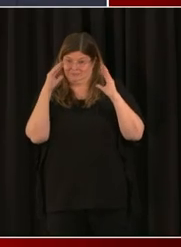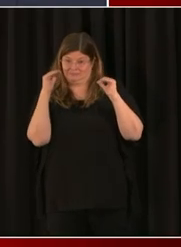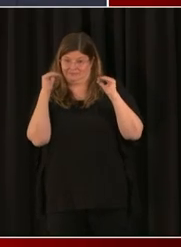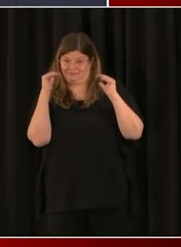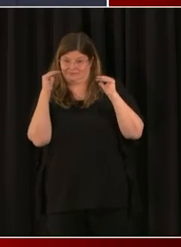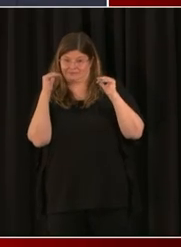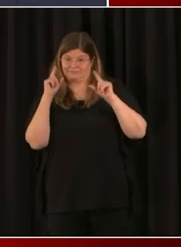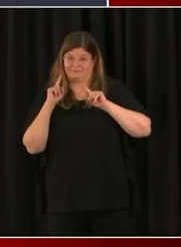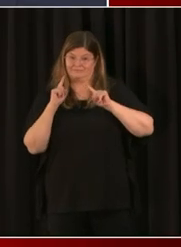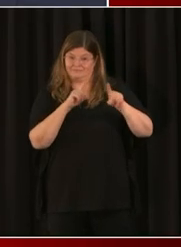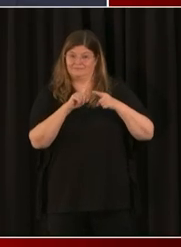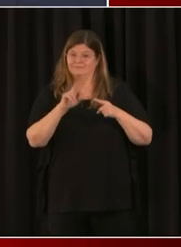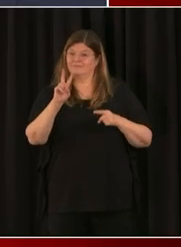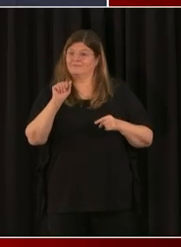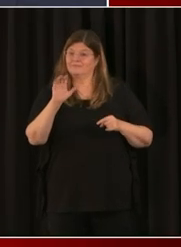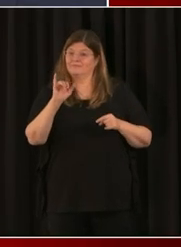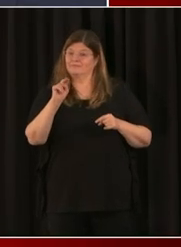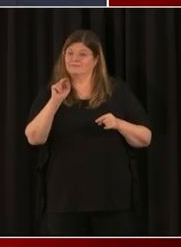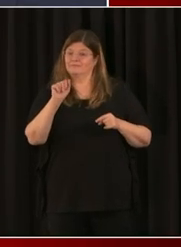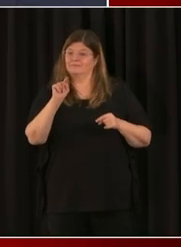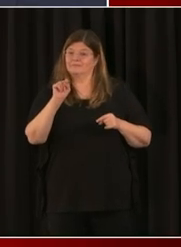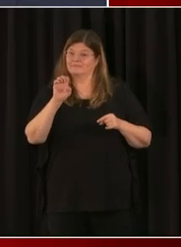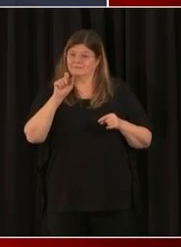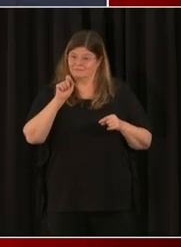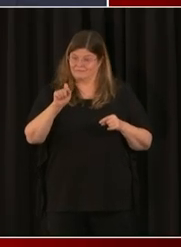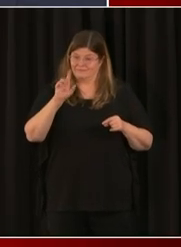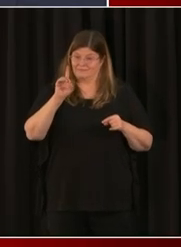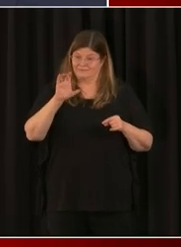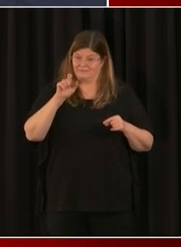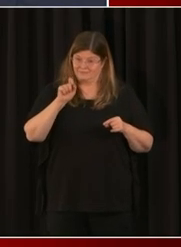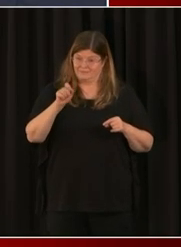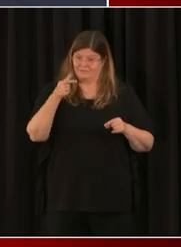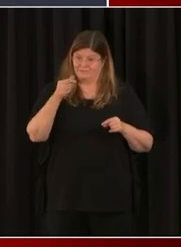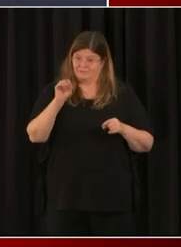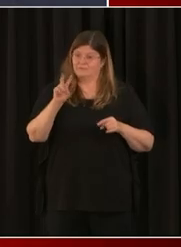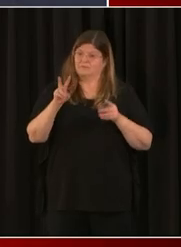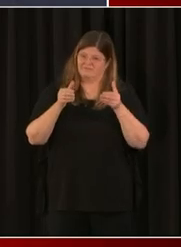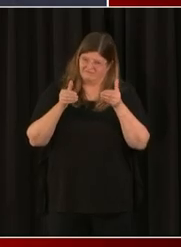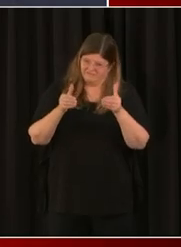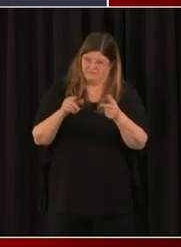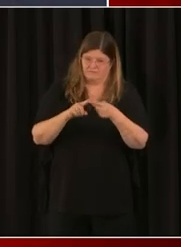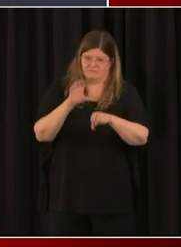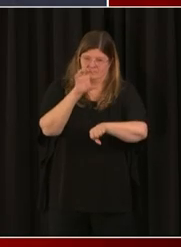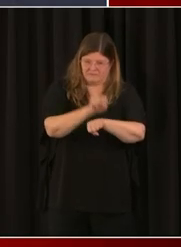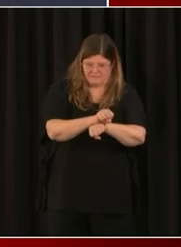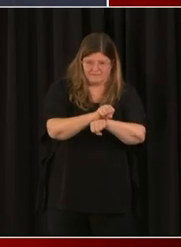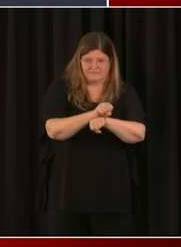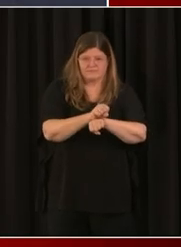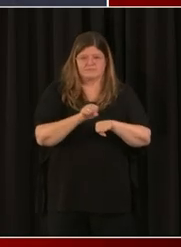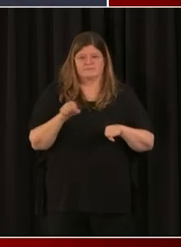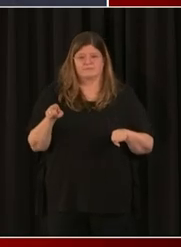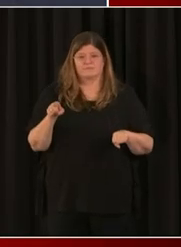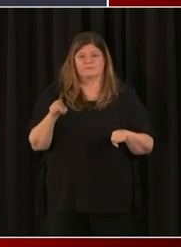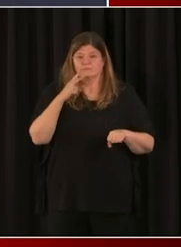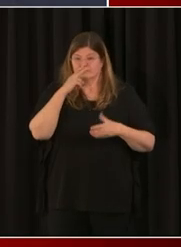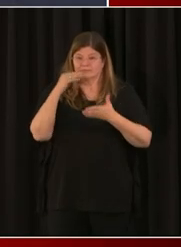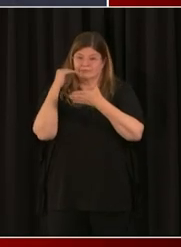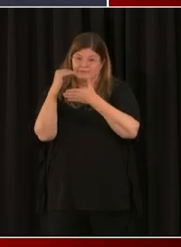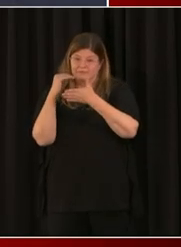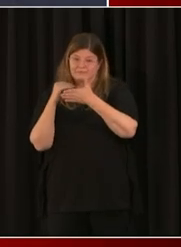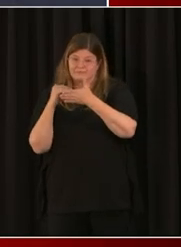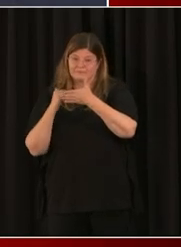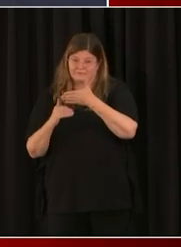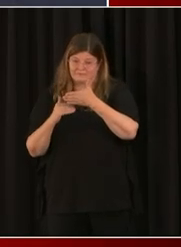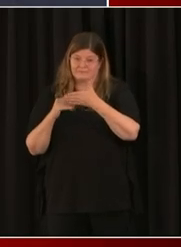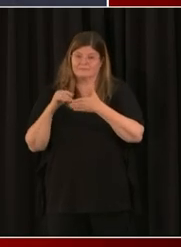to vaccinate.dc.gov to start their appointments? So the date listed is when the Vaccinate.dc.gov portal would